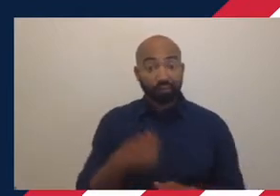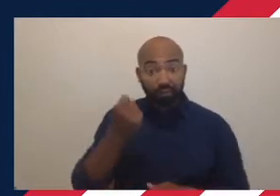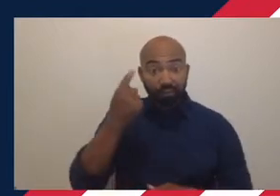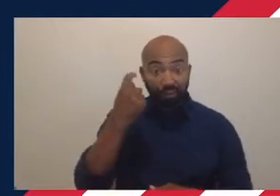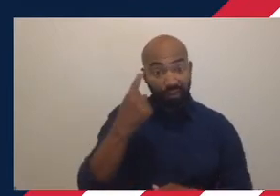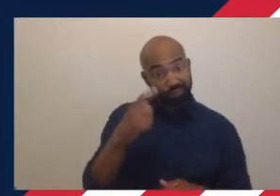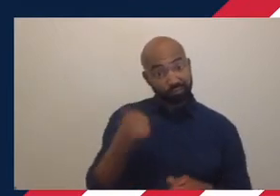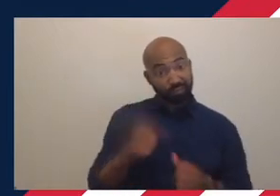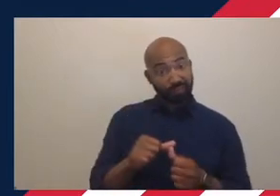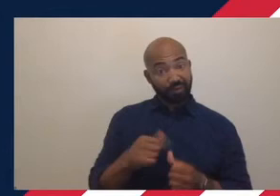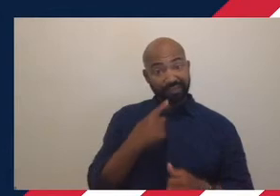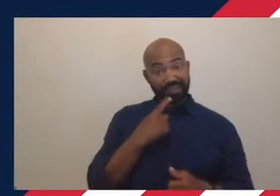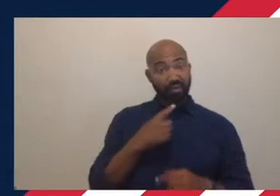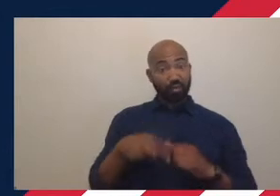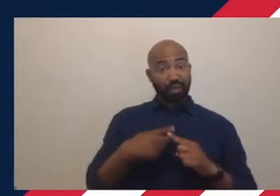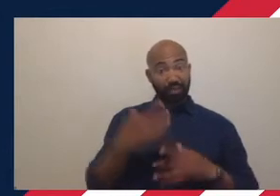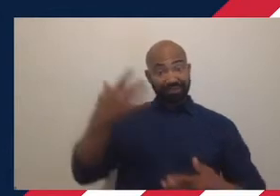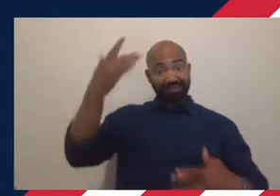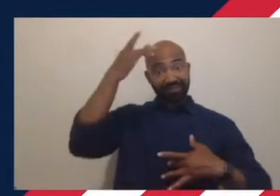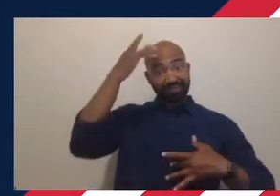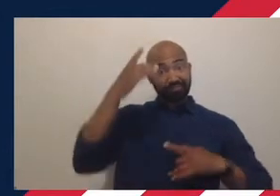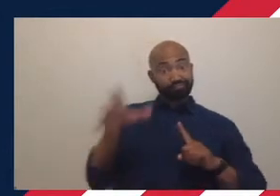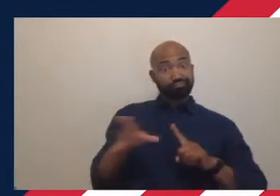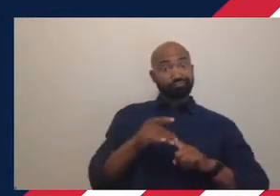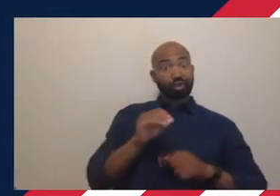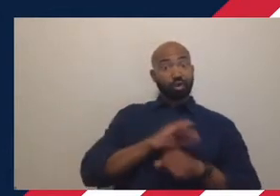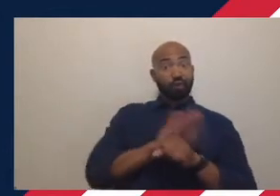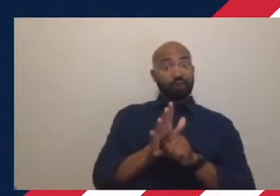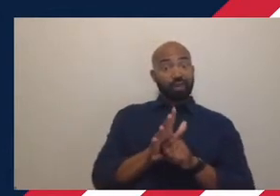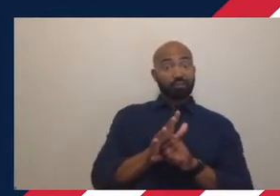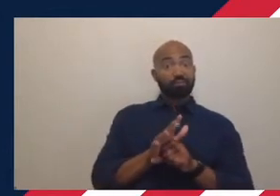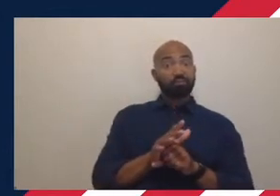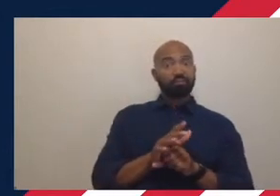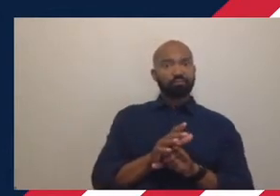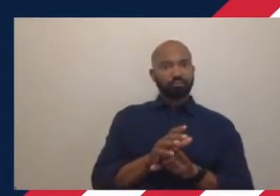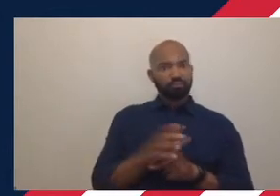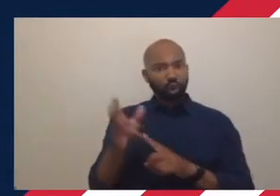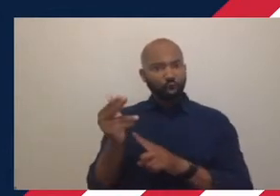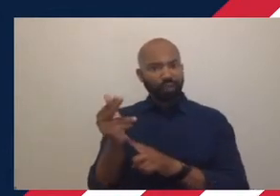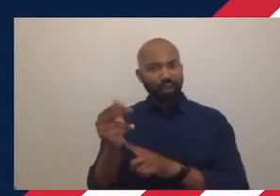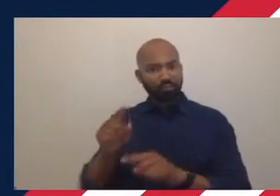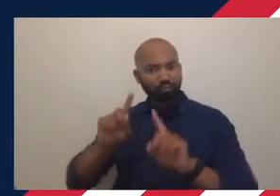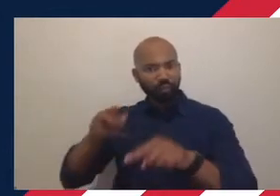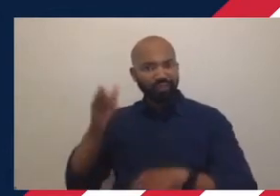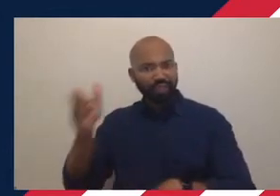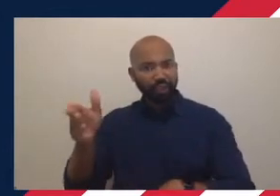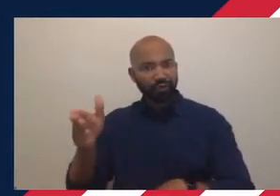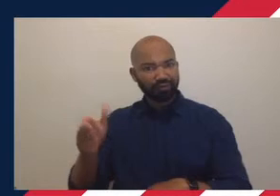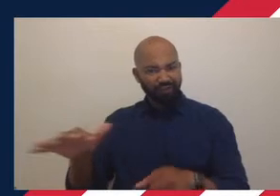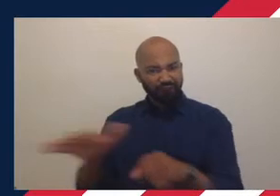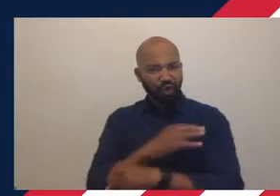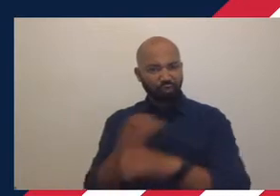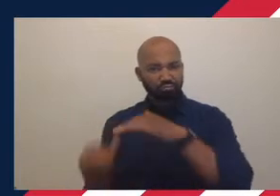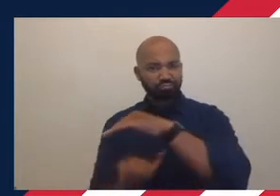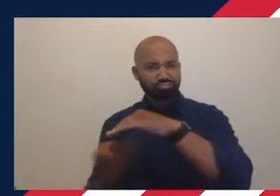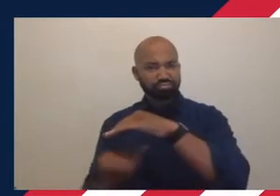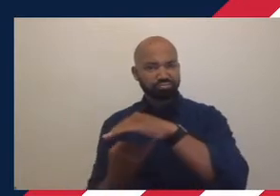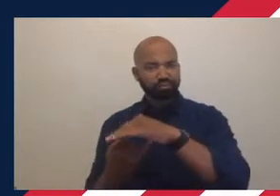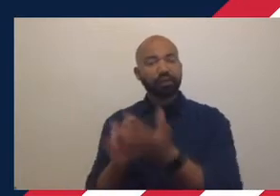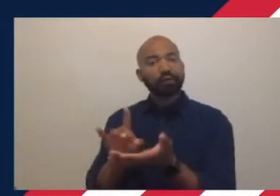and decided it was a good idea to isolate me from a total isolated hotel room to communal living in a dorm